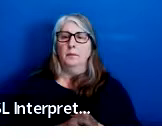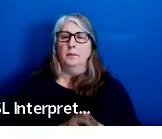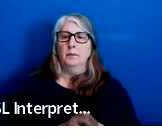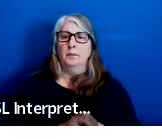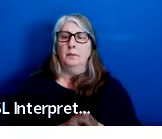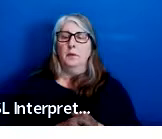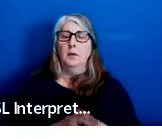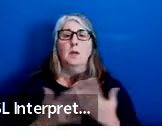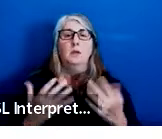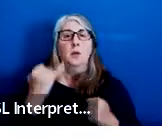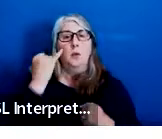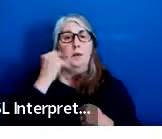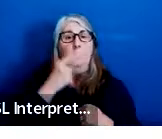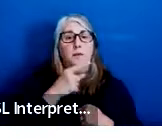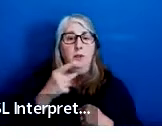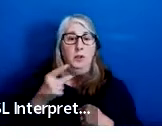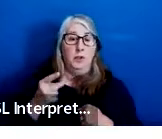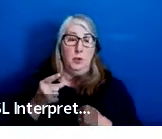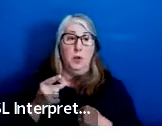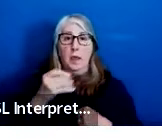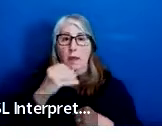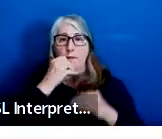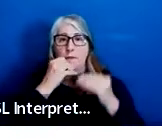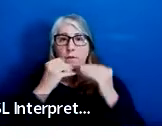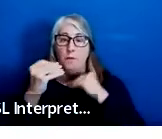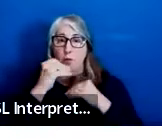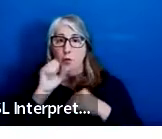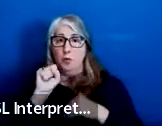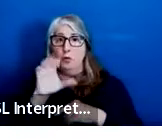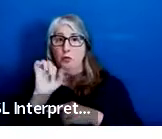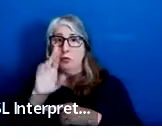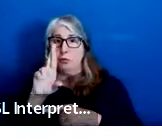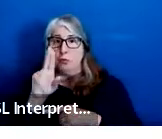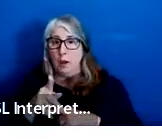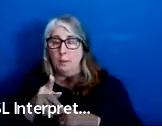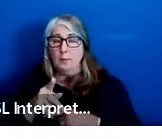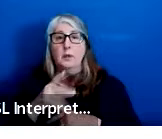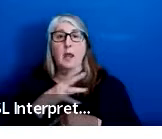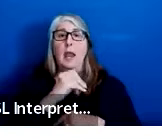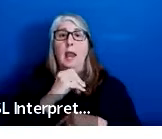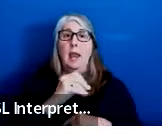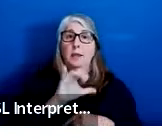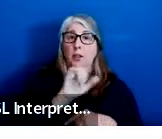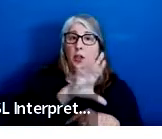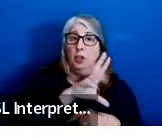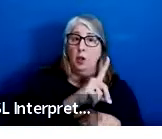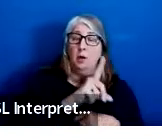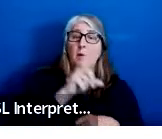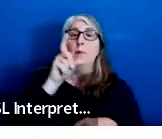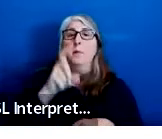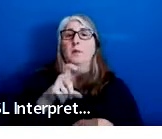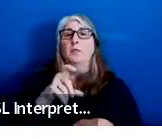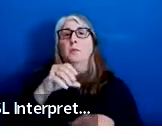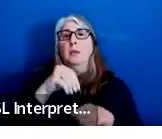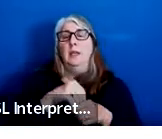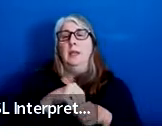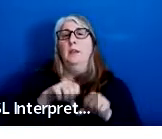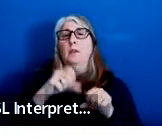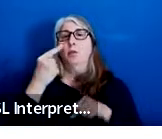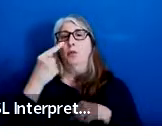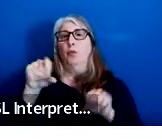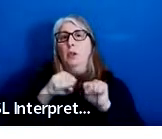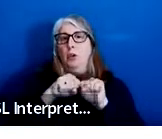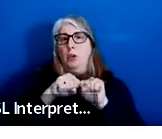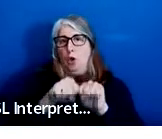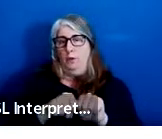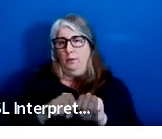So if you are providing food scraps specifically, or food scraps and yard trim, it must be provided in the 32-gallon issue cart in which you